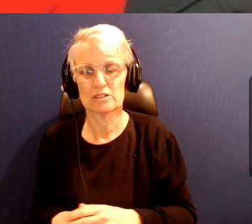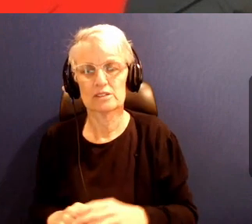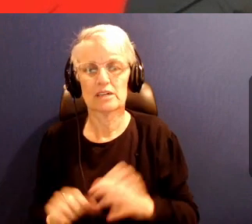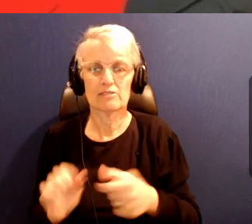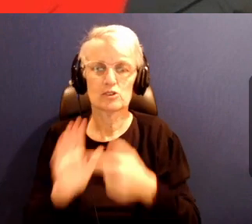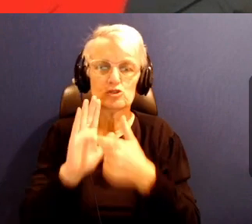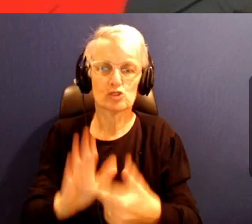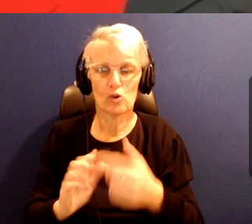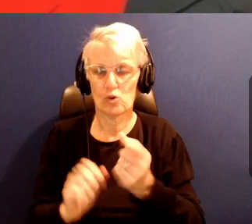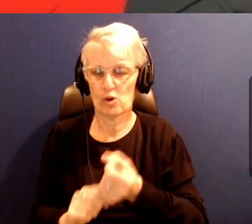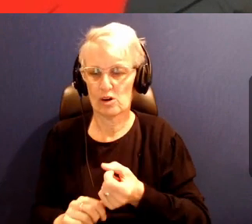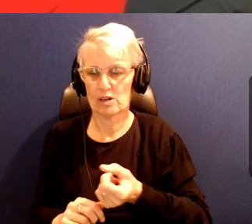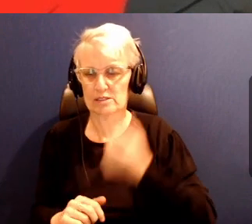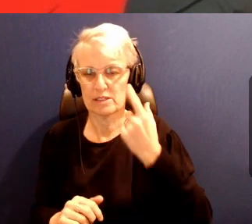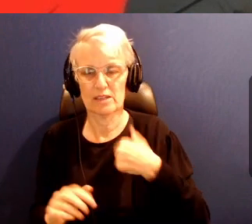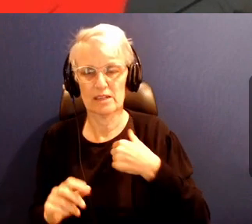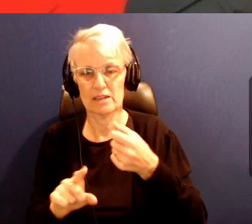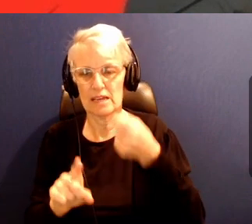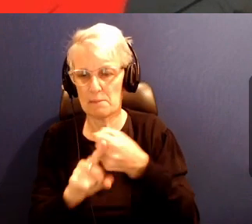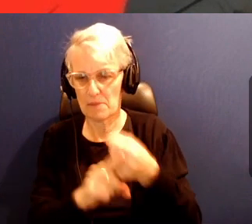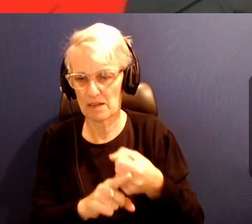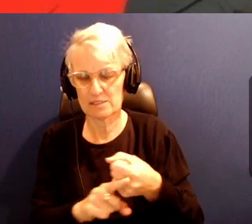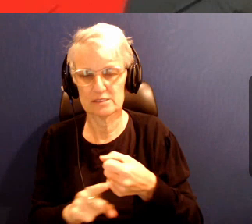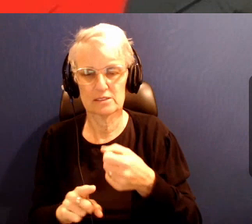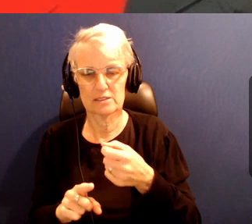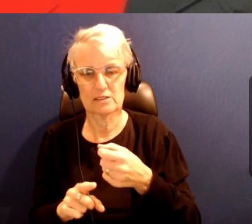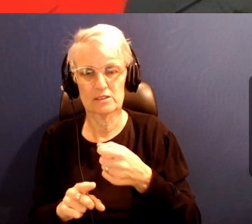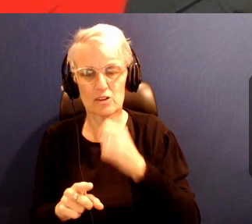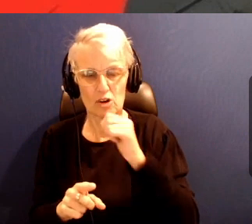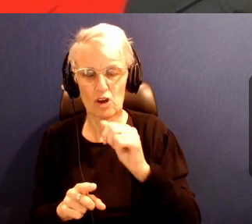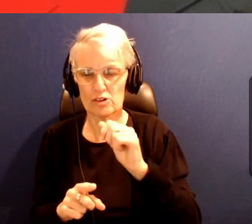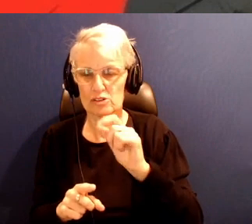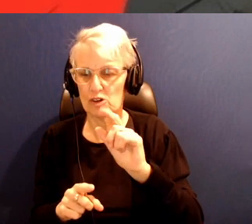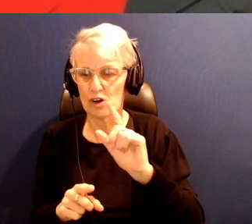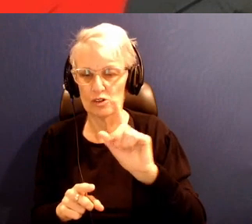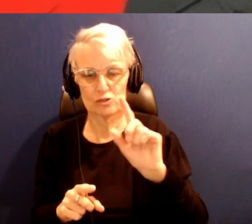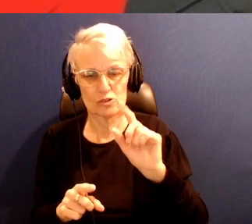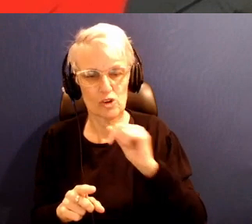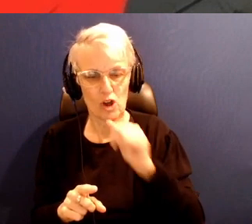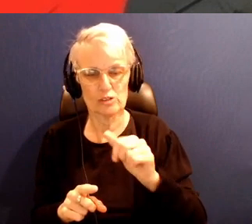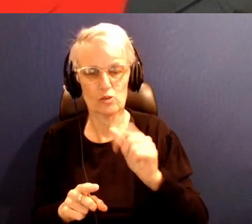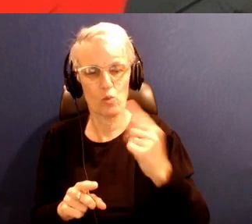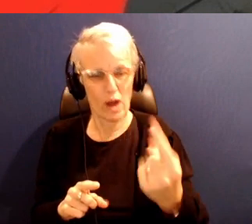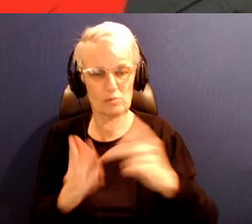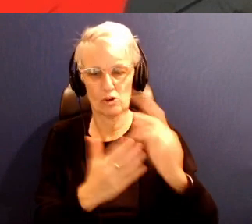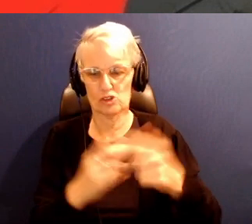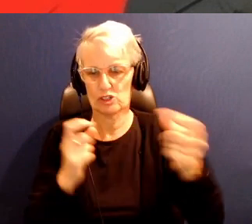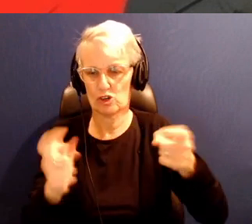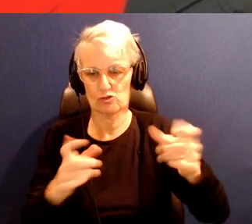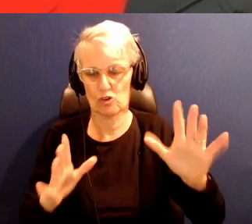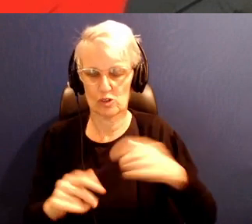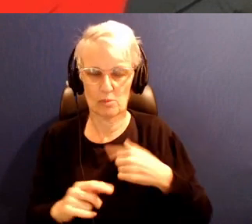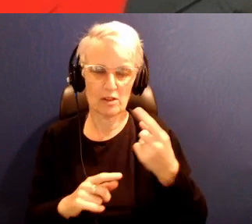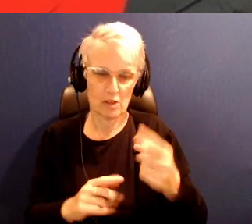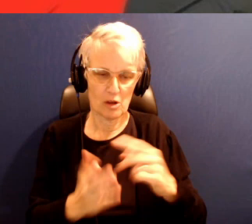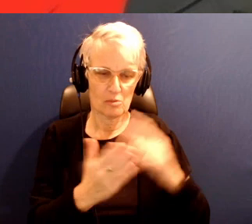Demonstrate the understanding that impact or impacts are not within the sole control of a single project, but that this